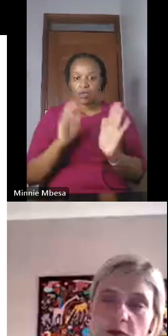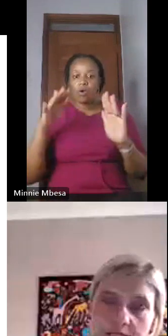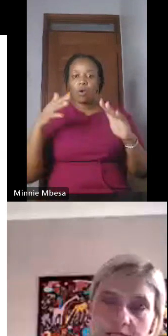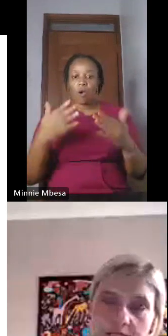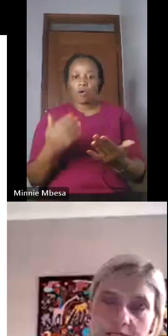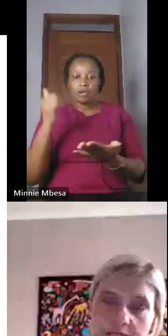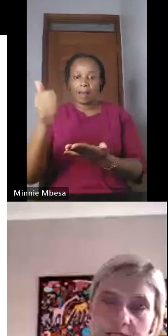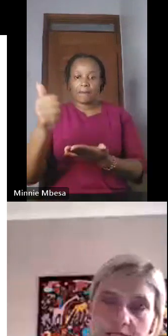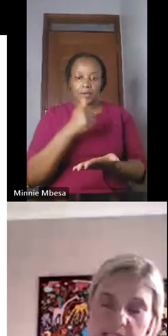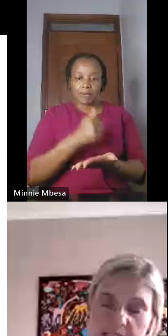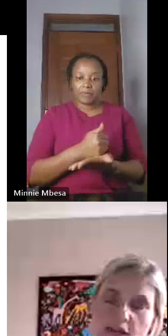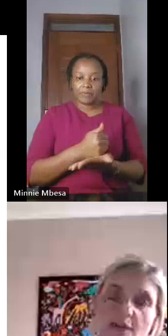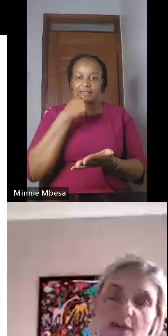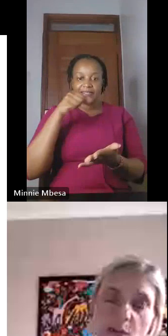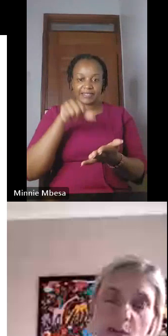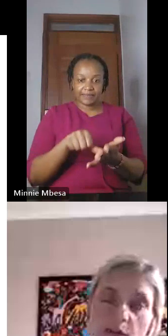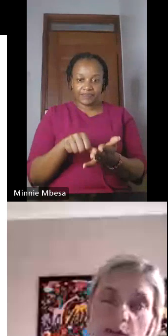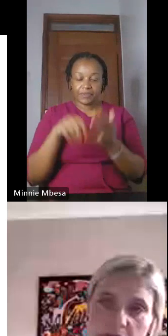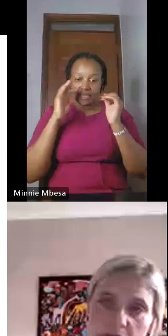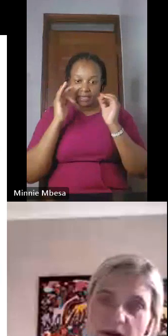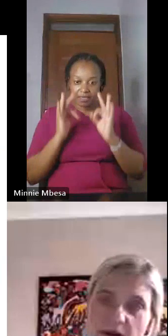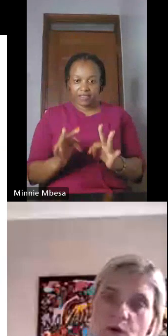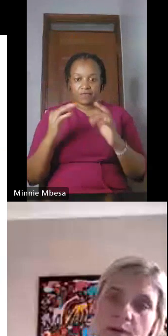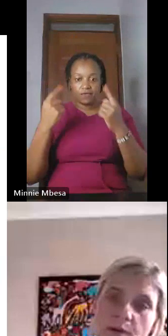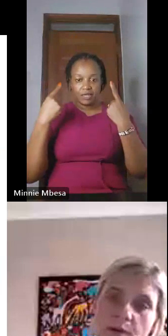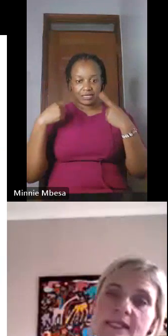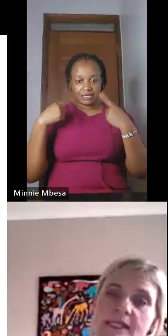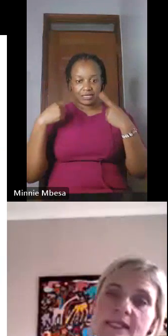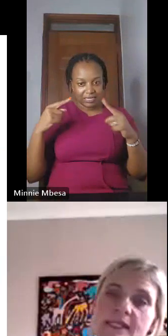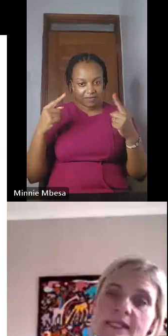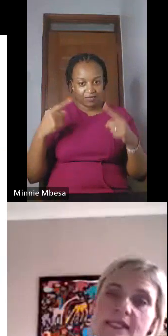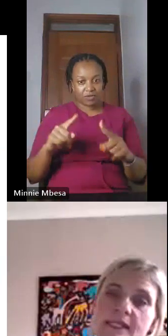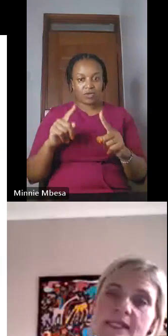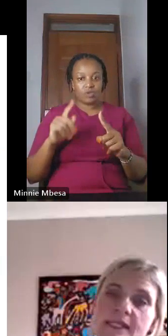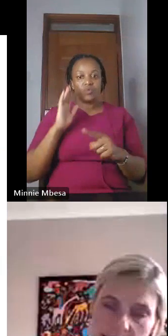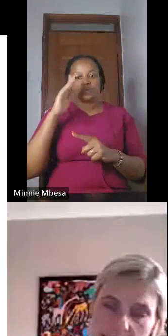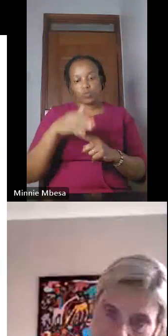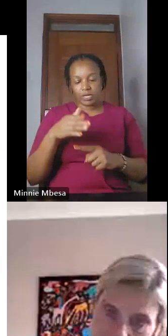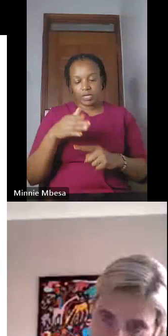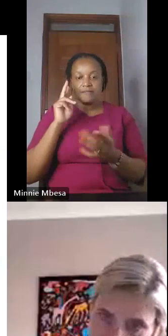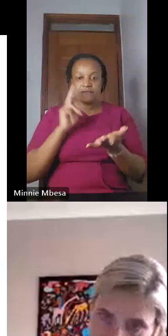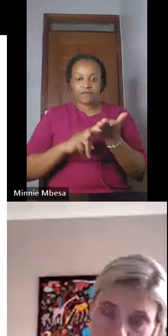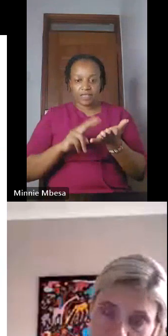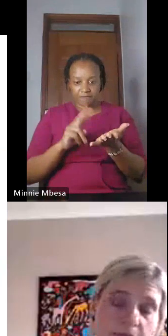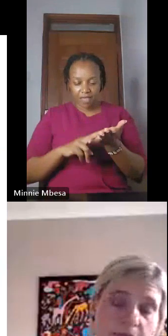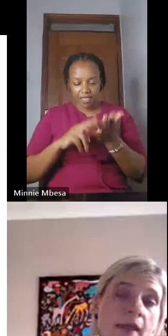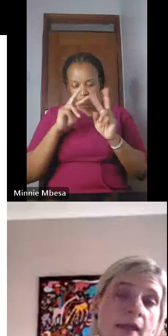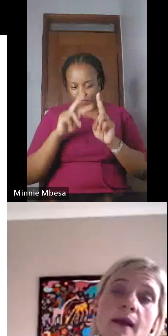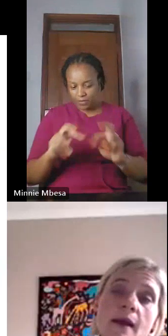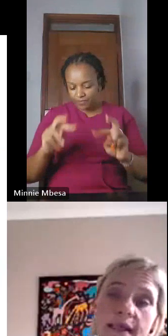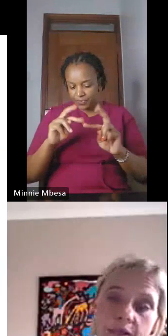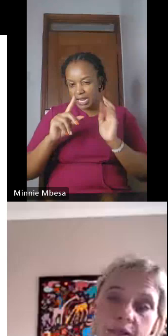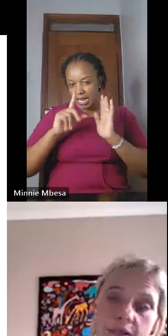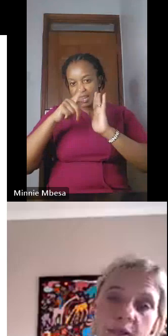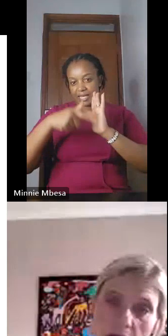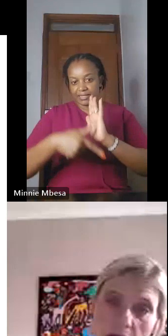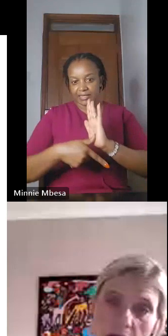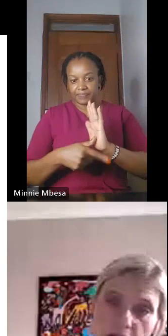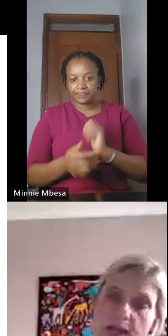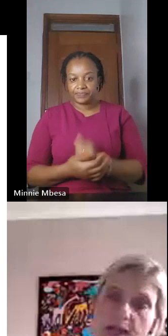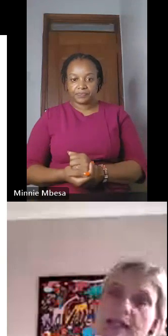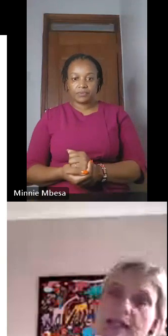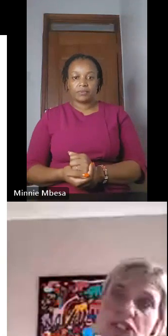you are successfully offered a scholarship, we will verify your employment at a later point in the cycle. But in